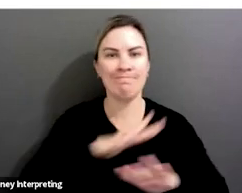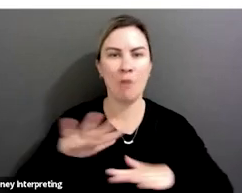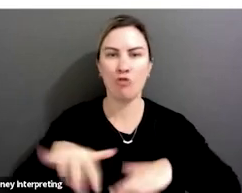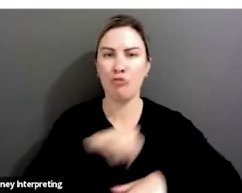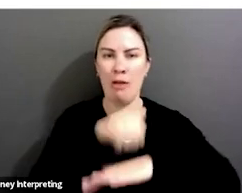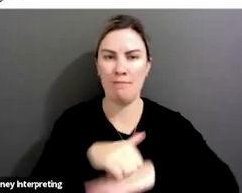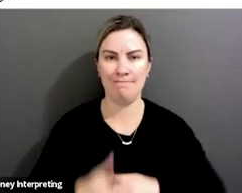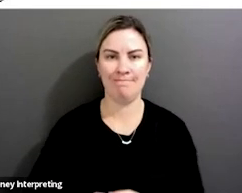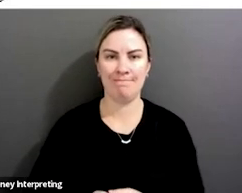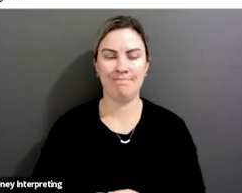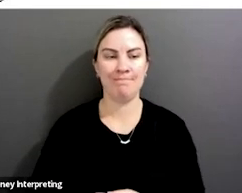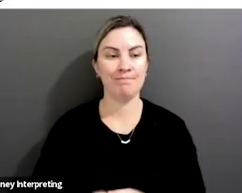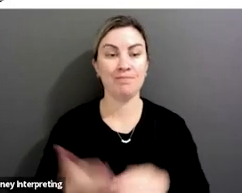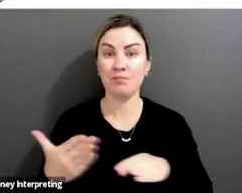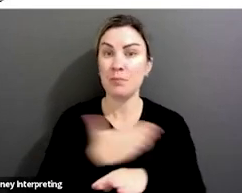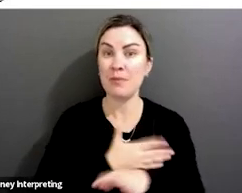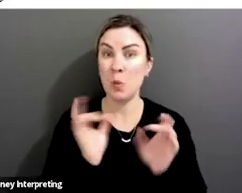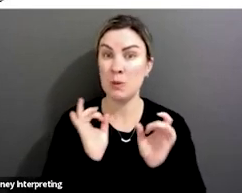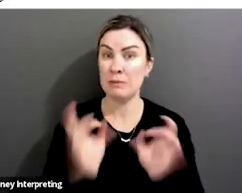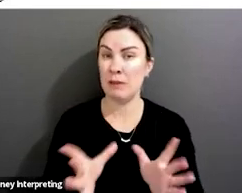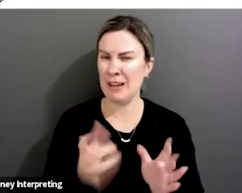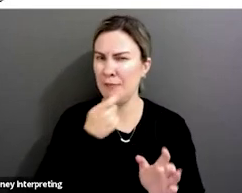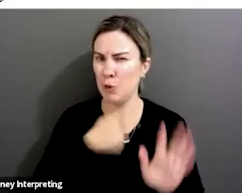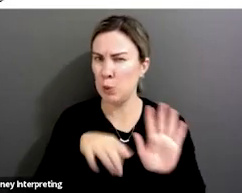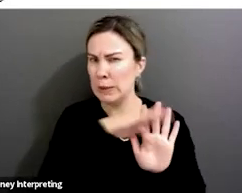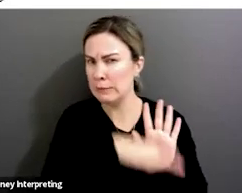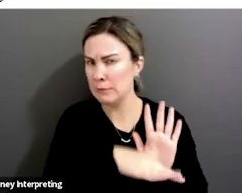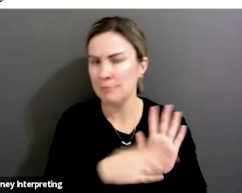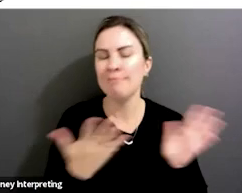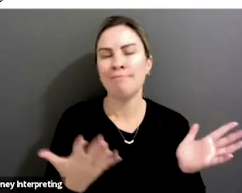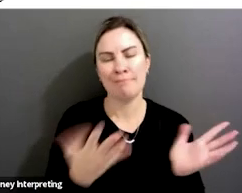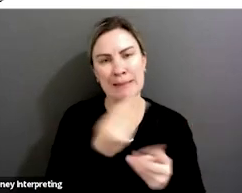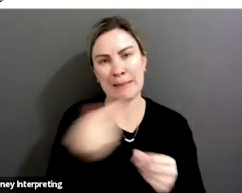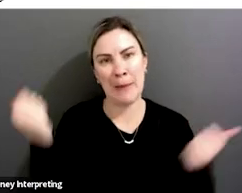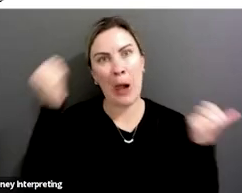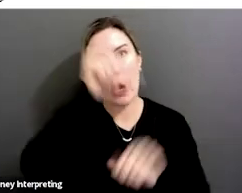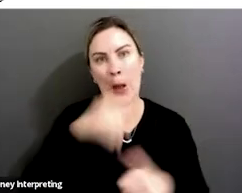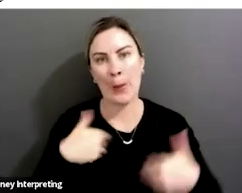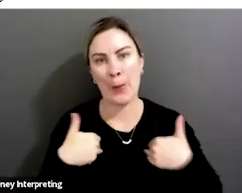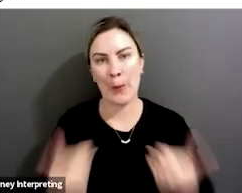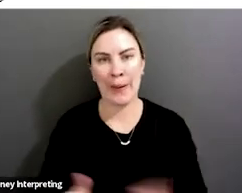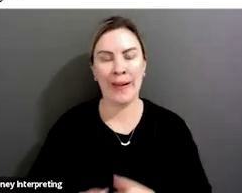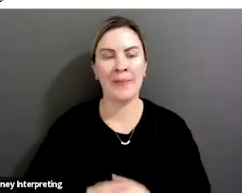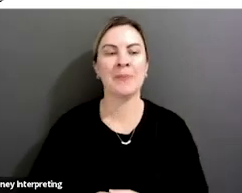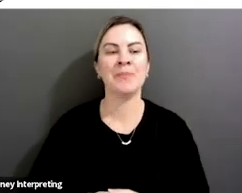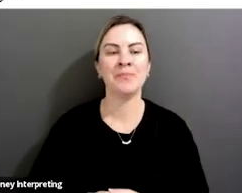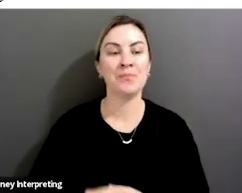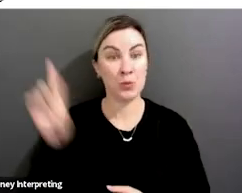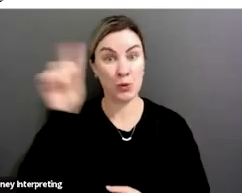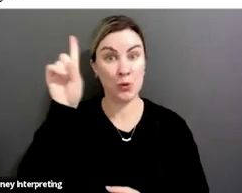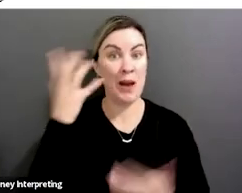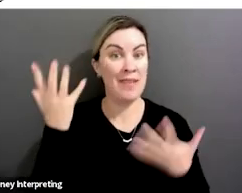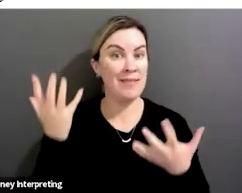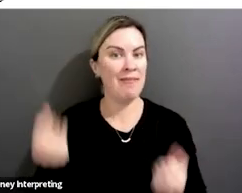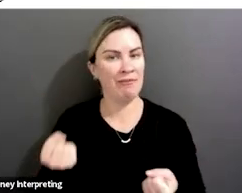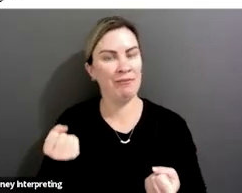Before we begin the seminar, just a few brief housekeeping notes. Some of you will be very familiar with this. Today's event, as